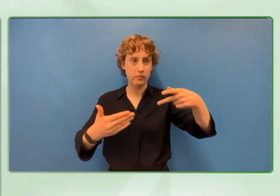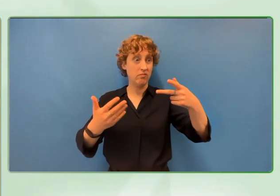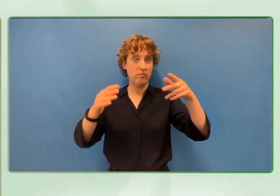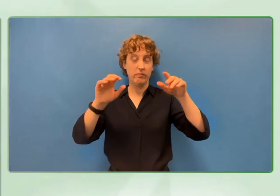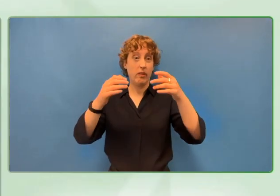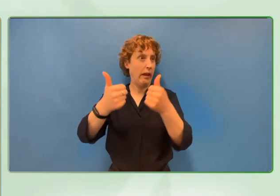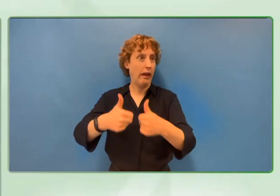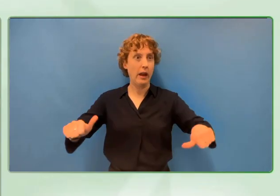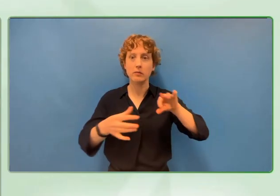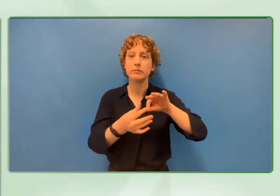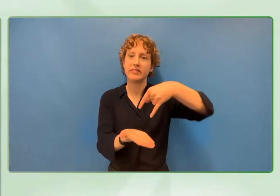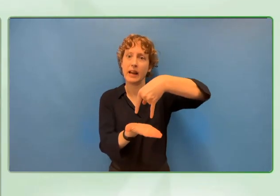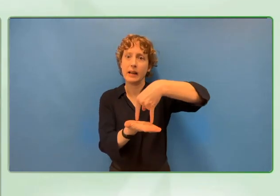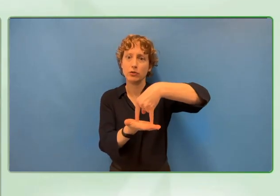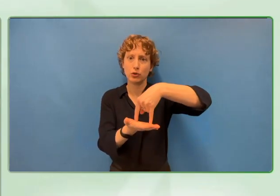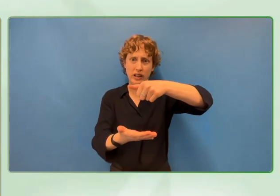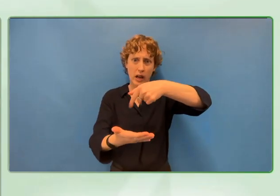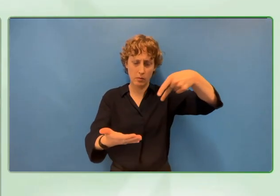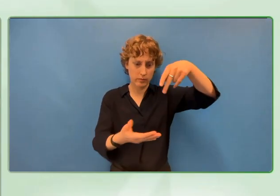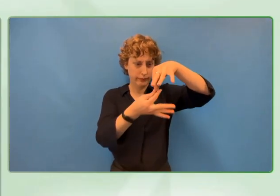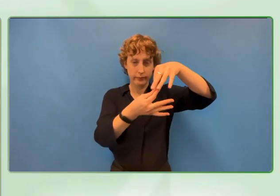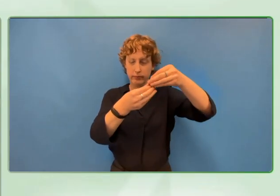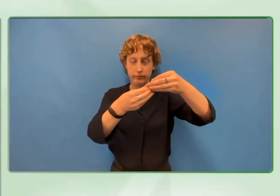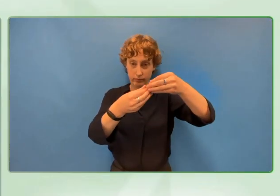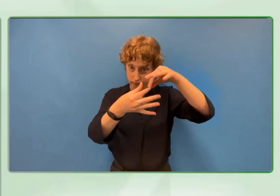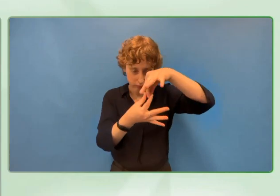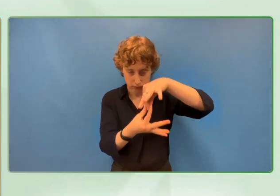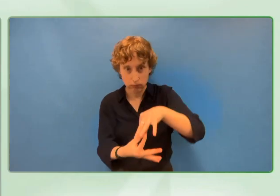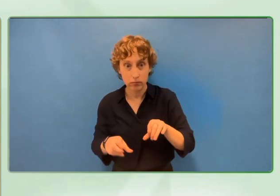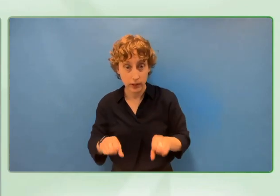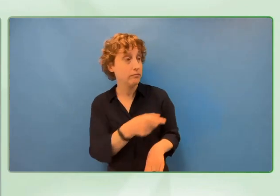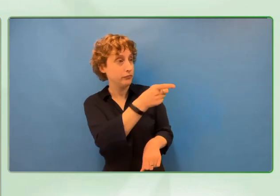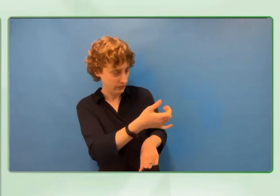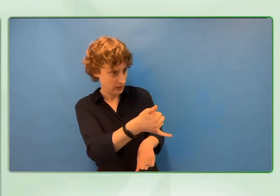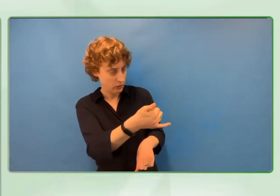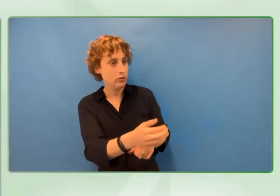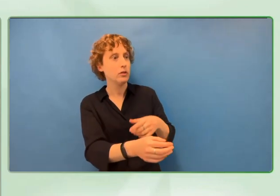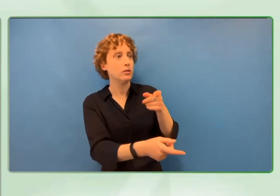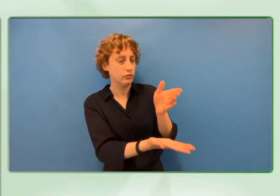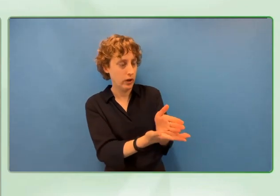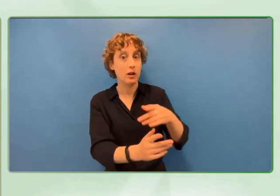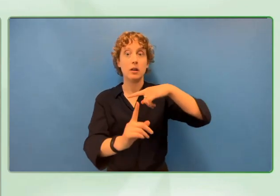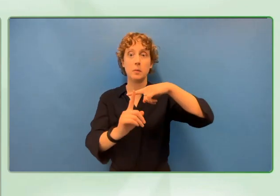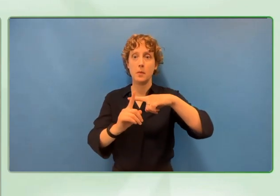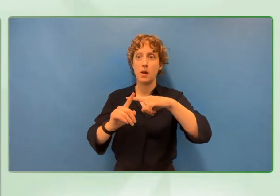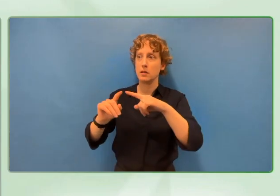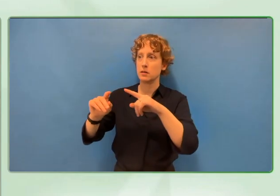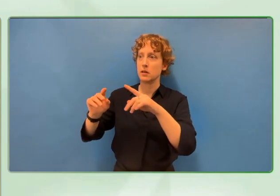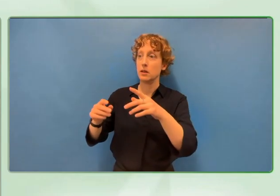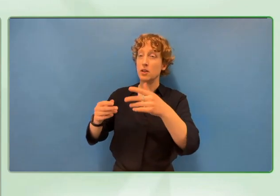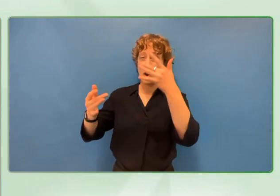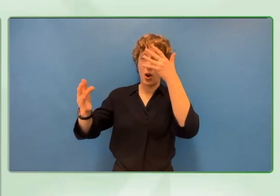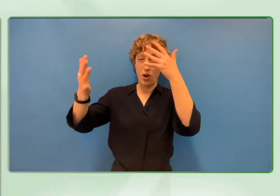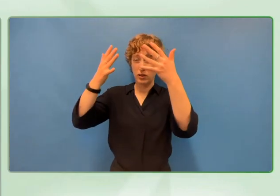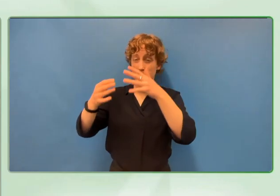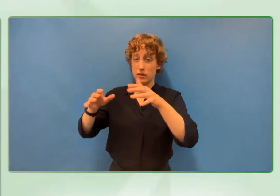experience. And then there's also a specialized world of apps for autistic people. It's really cool. So people